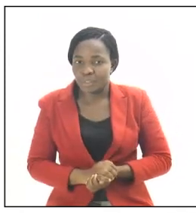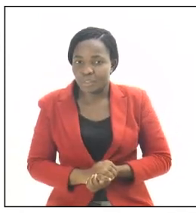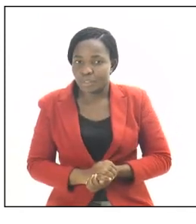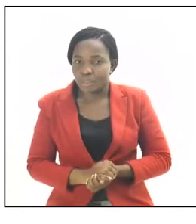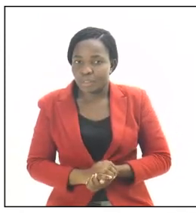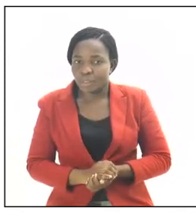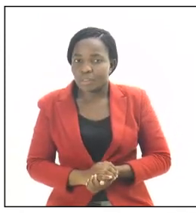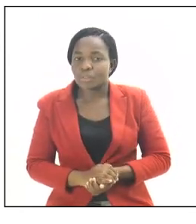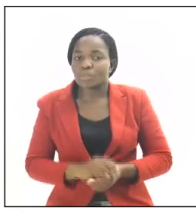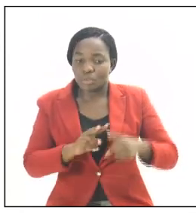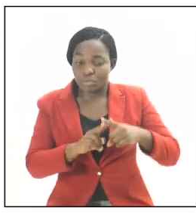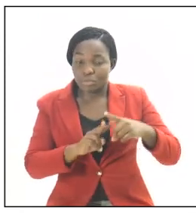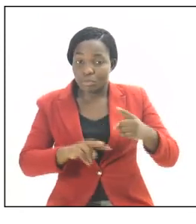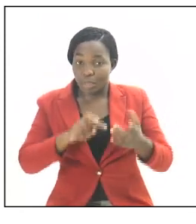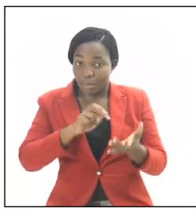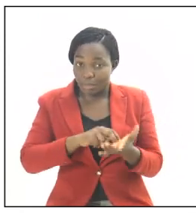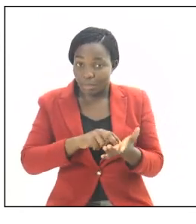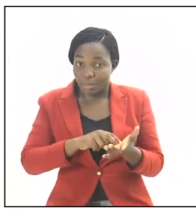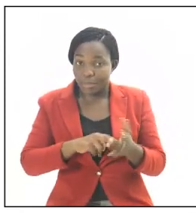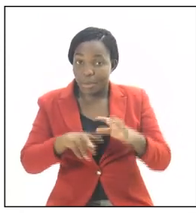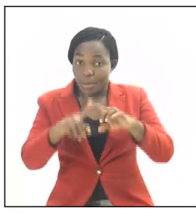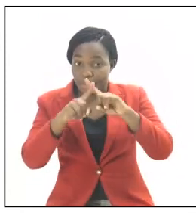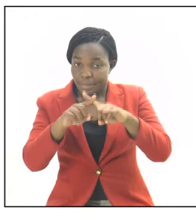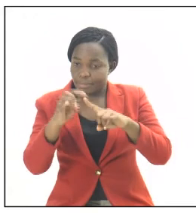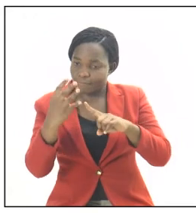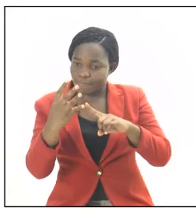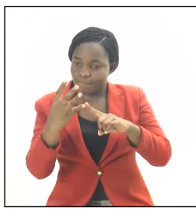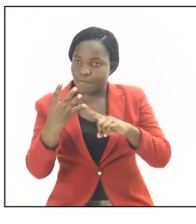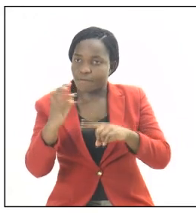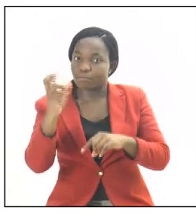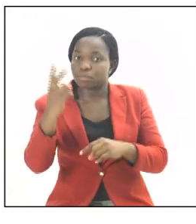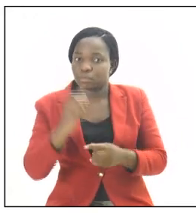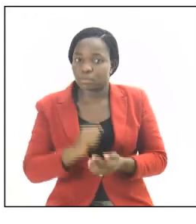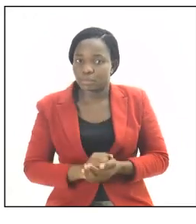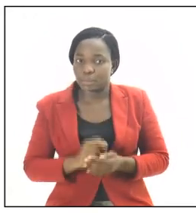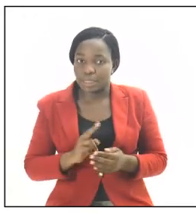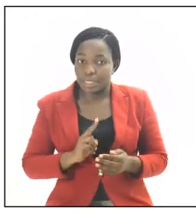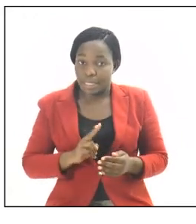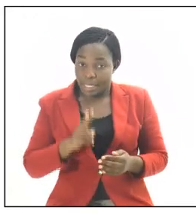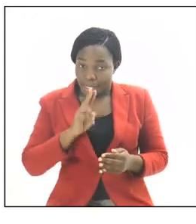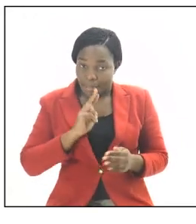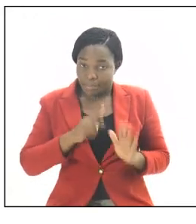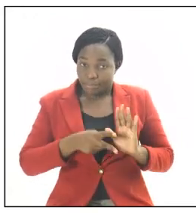on the calculator times 4 squared and I get